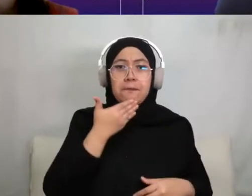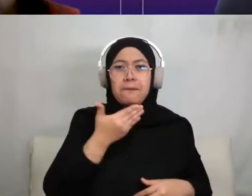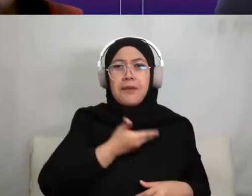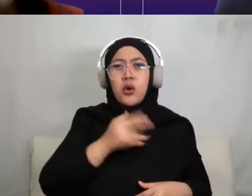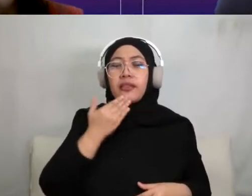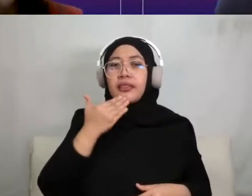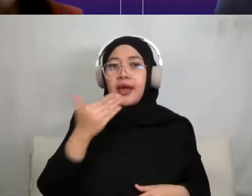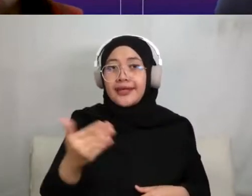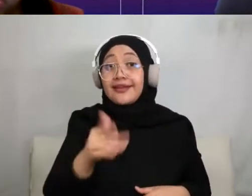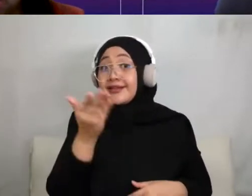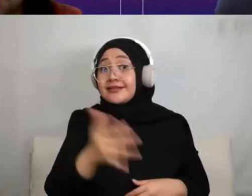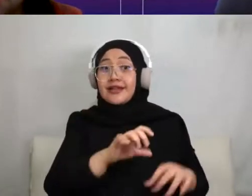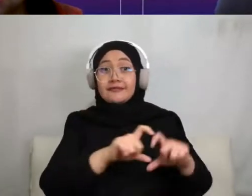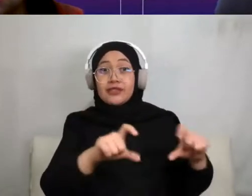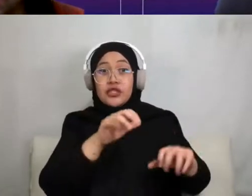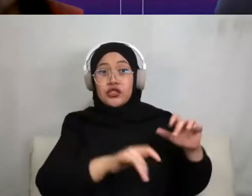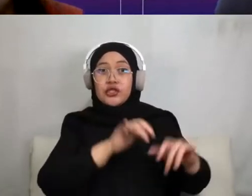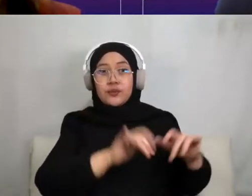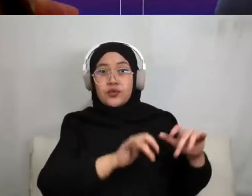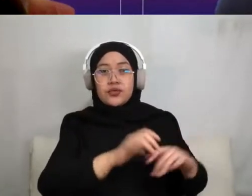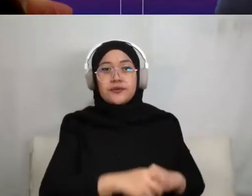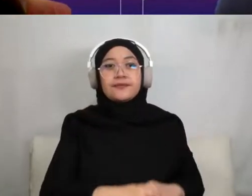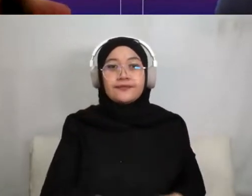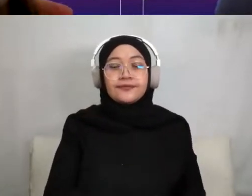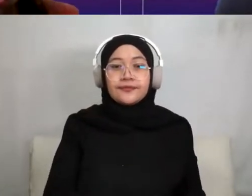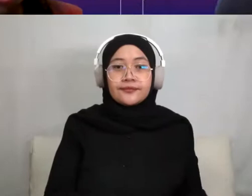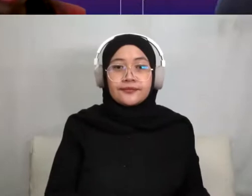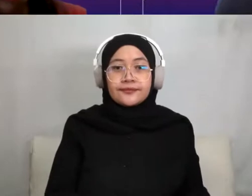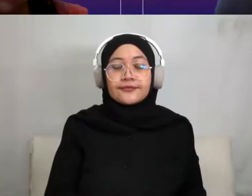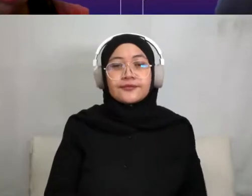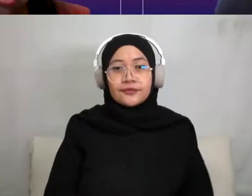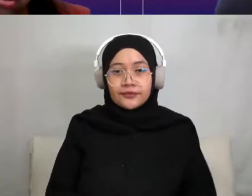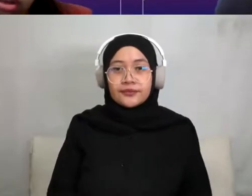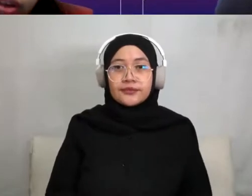or they can also probably ask directly.